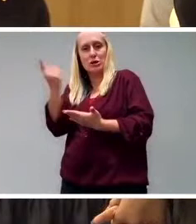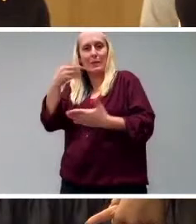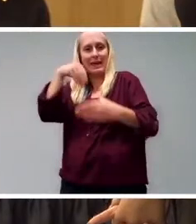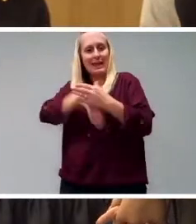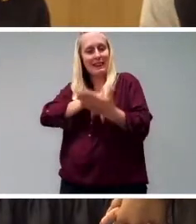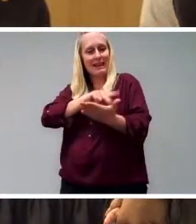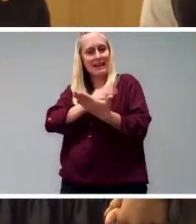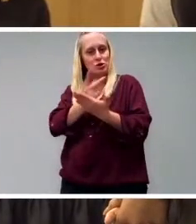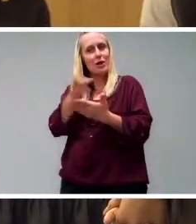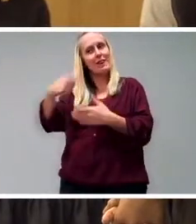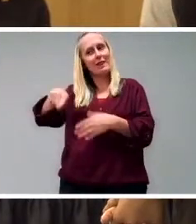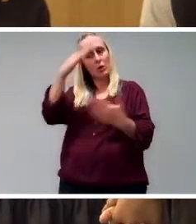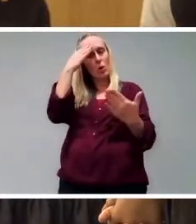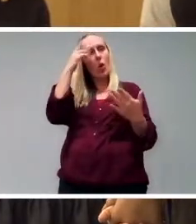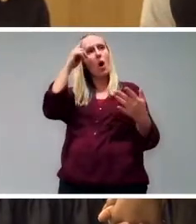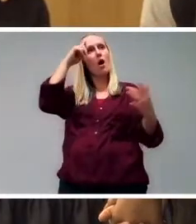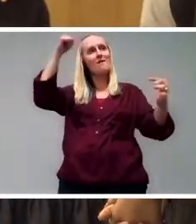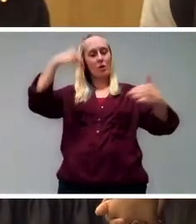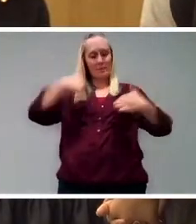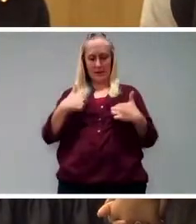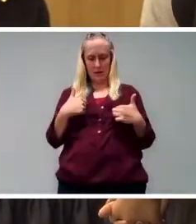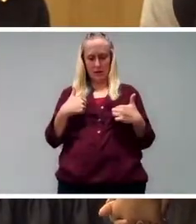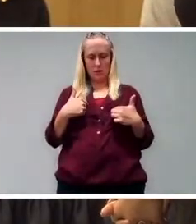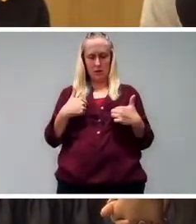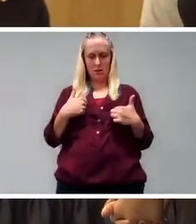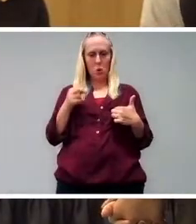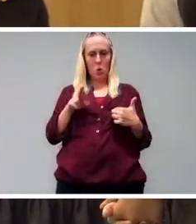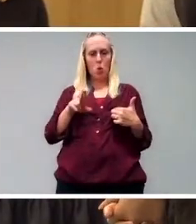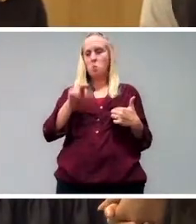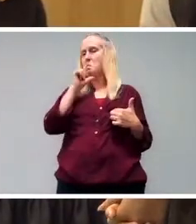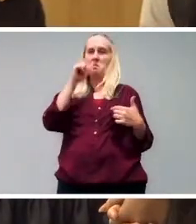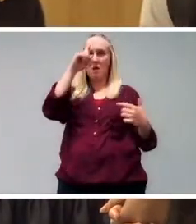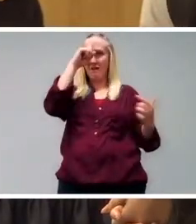them know, this is for me, or this is not for me. And